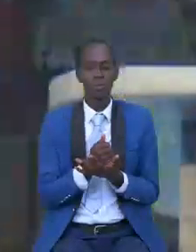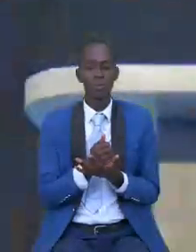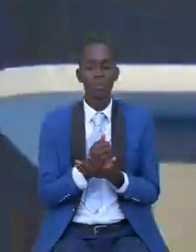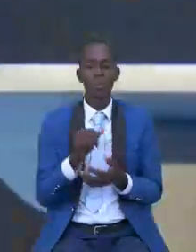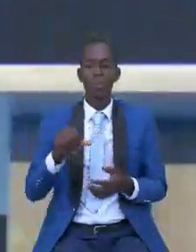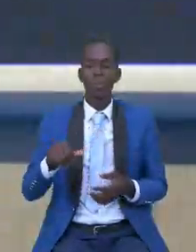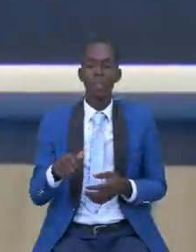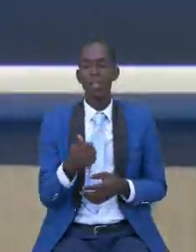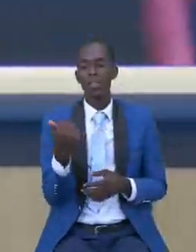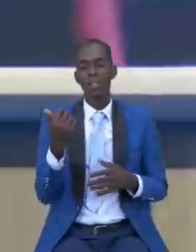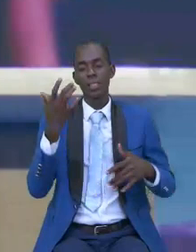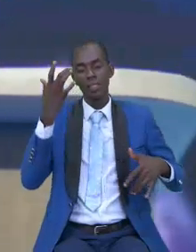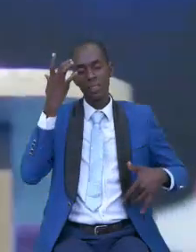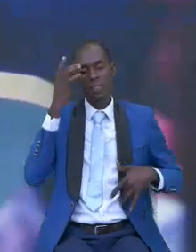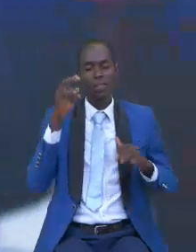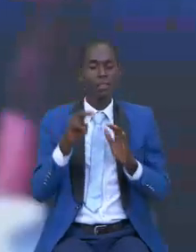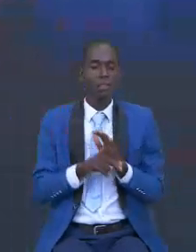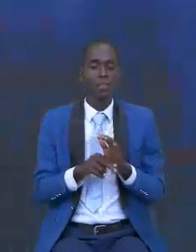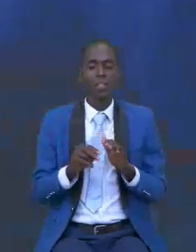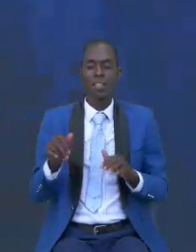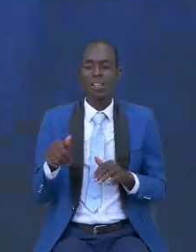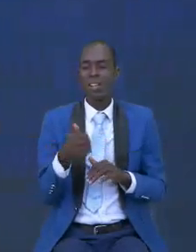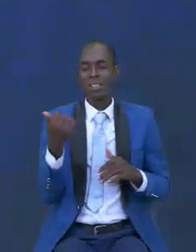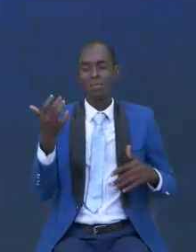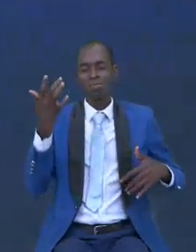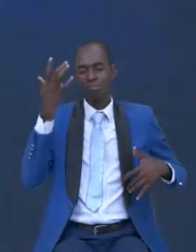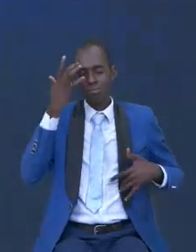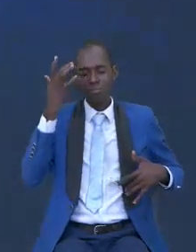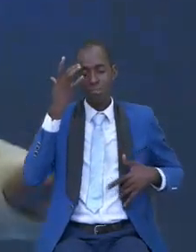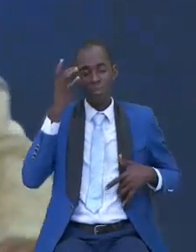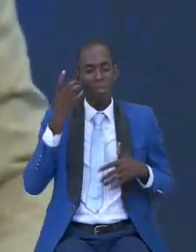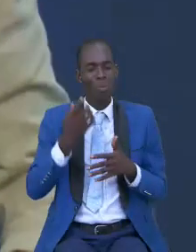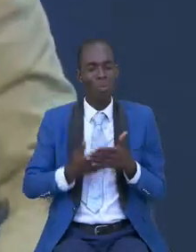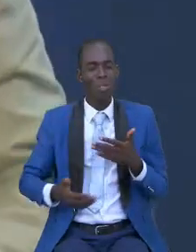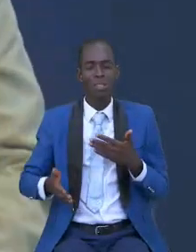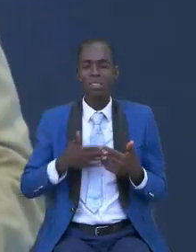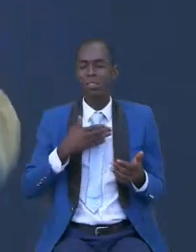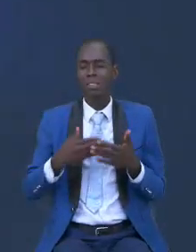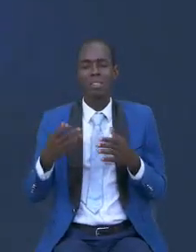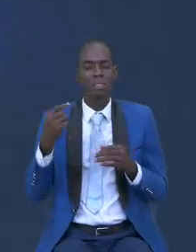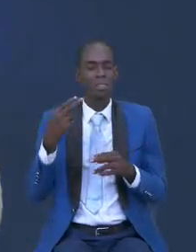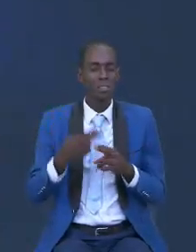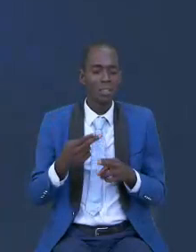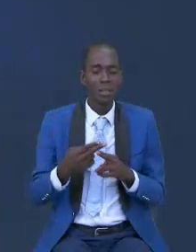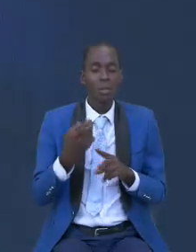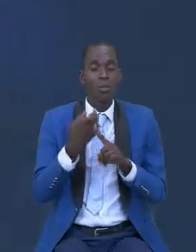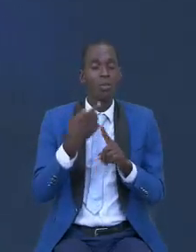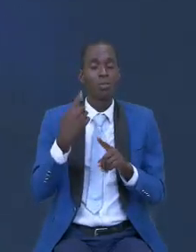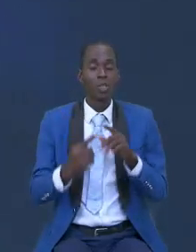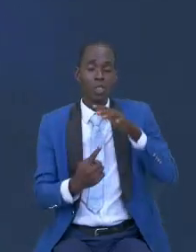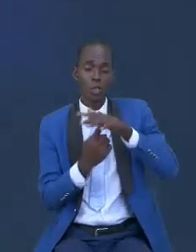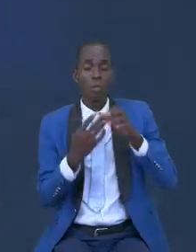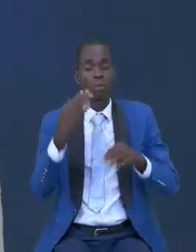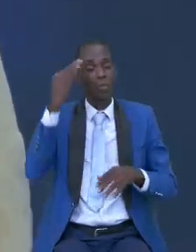Any sickness, any disease, whatever the name, from the top of the head to